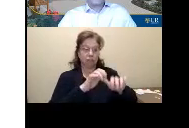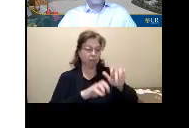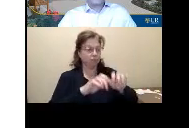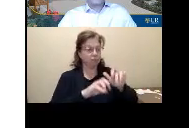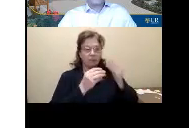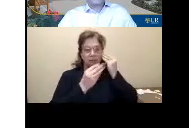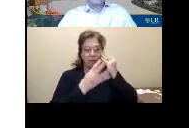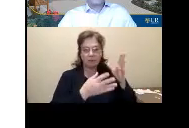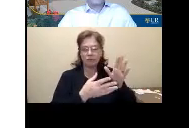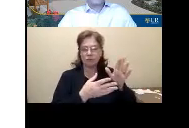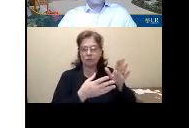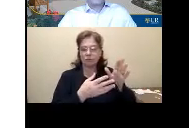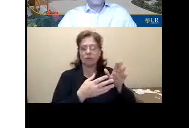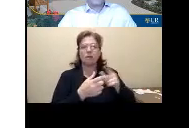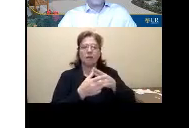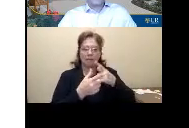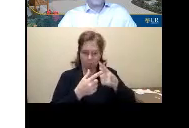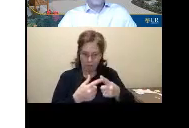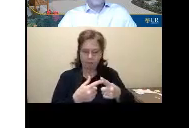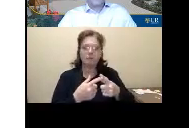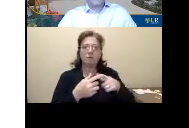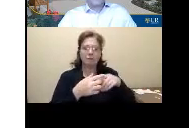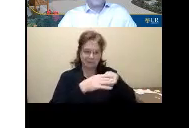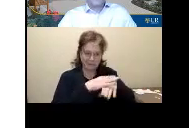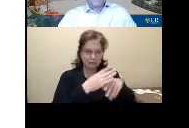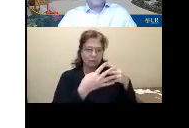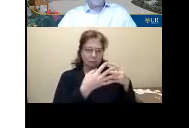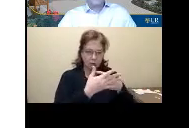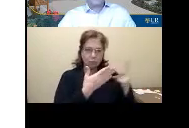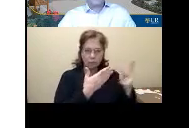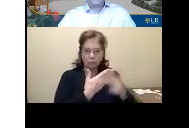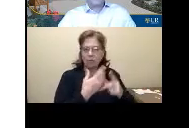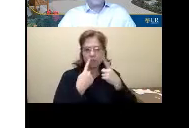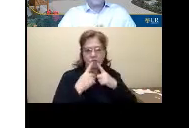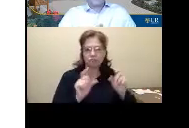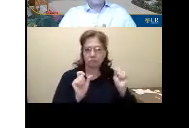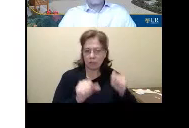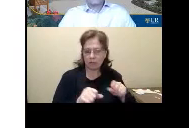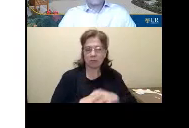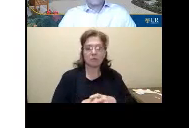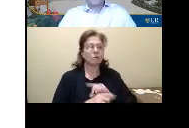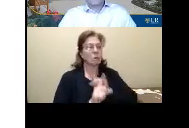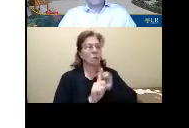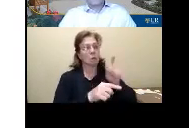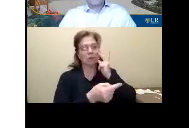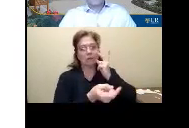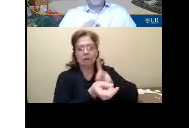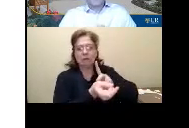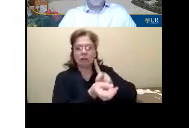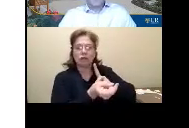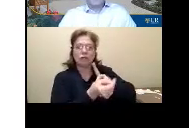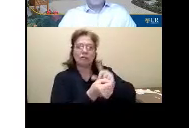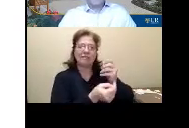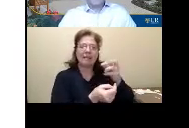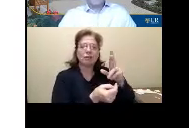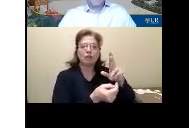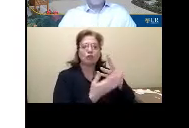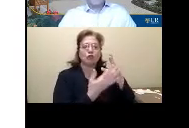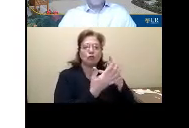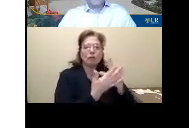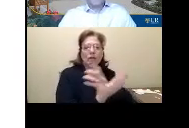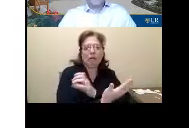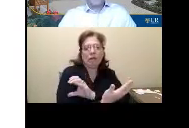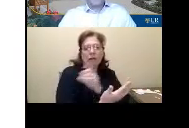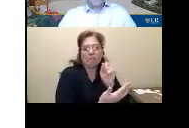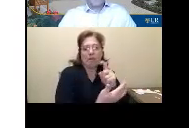order to be entered into the lung screening program. They have to have a visit with our lung cancer screening clinic, either